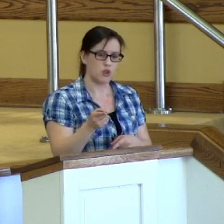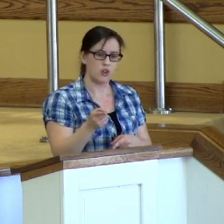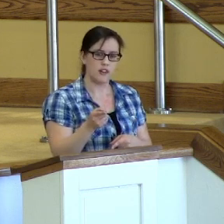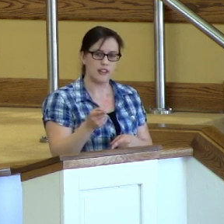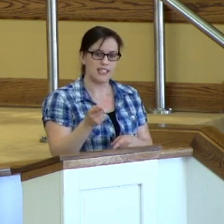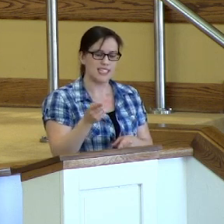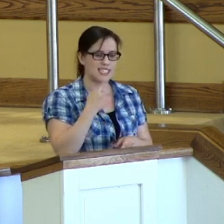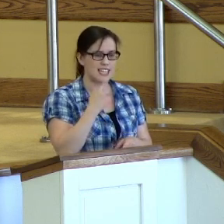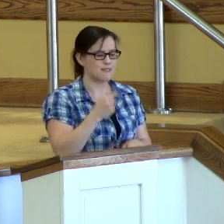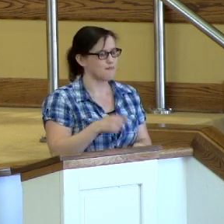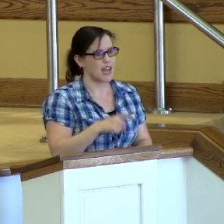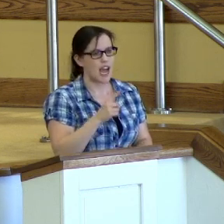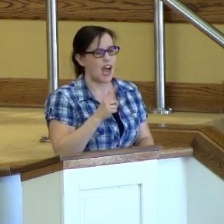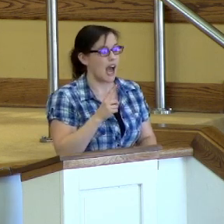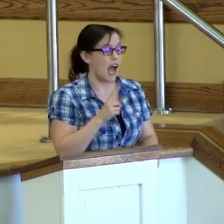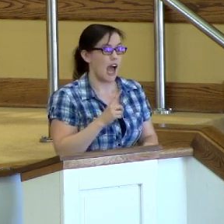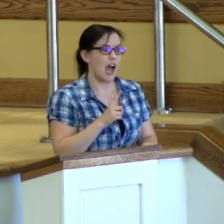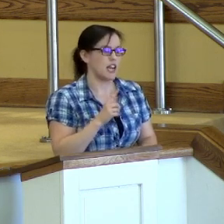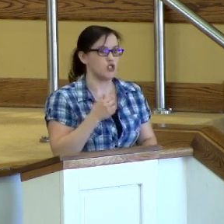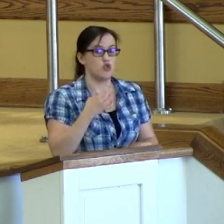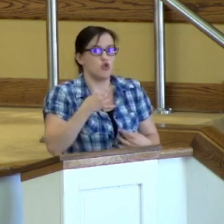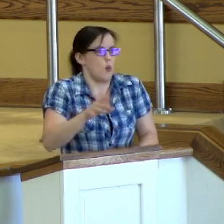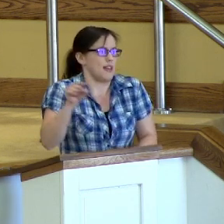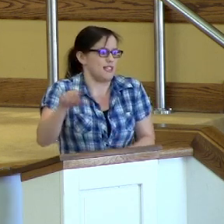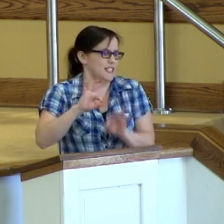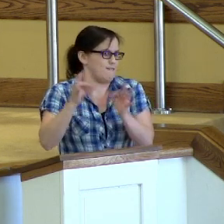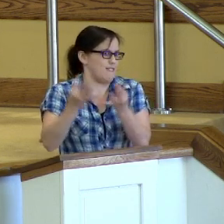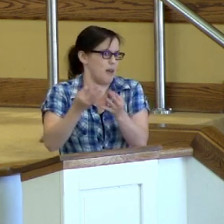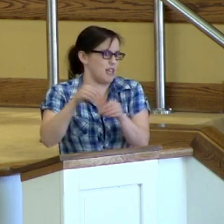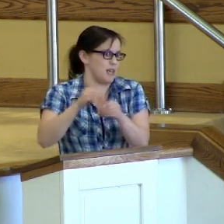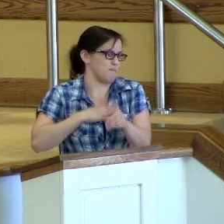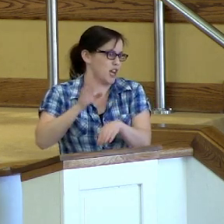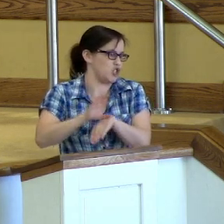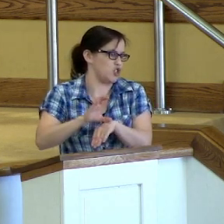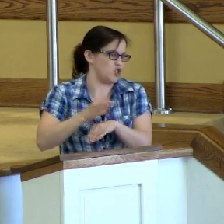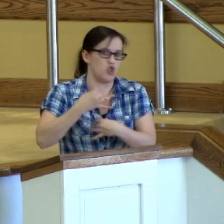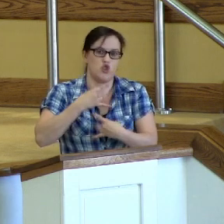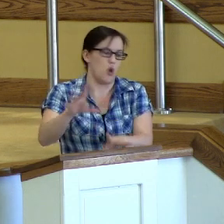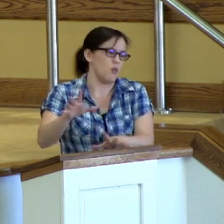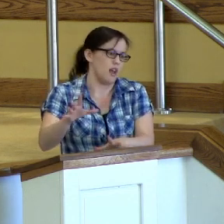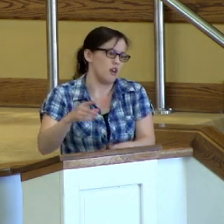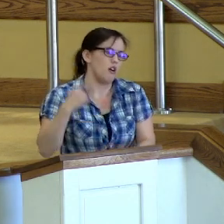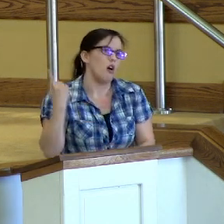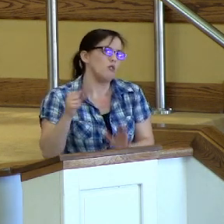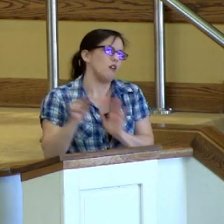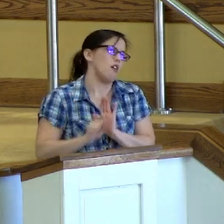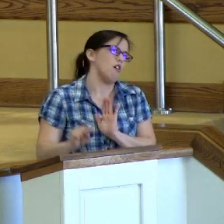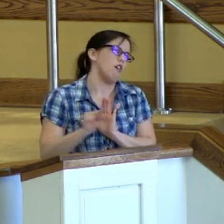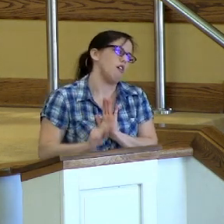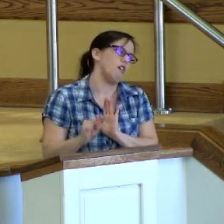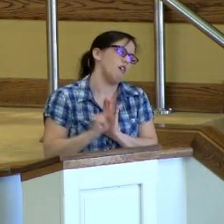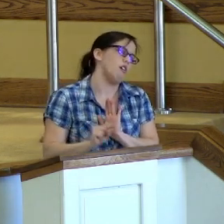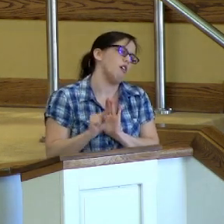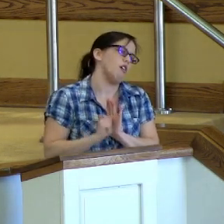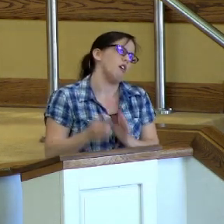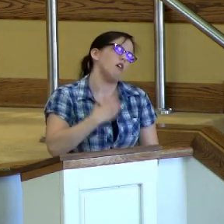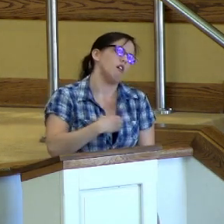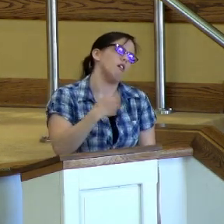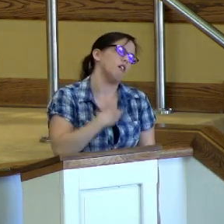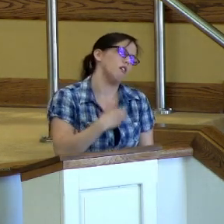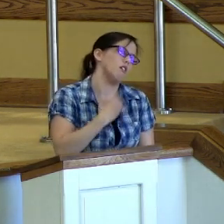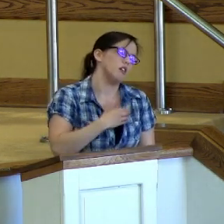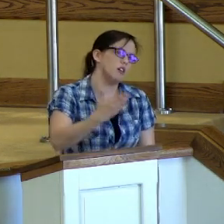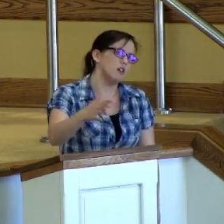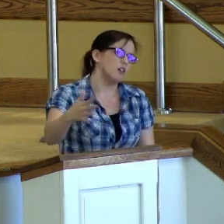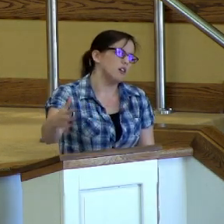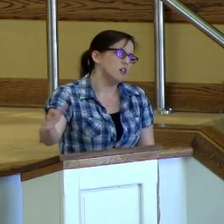cannot stand this family in my church. He said, they just give me grief all the time. And he said, he was praying